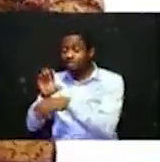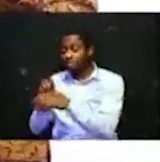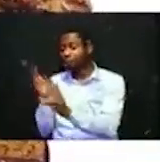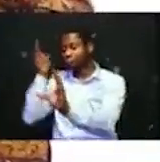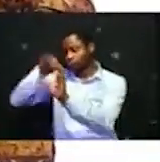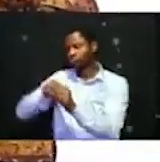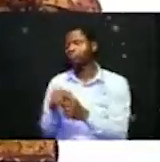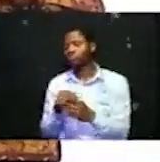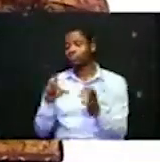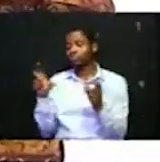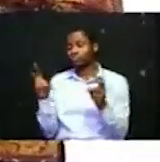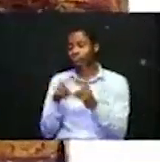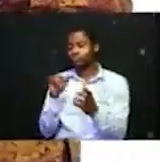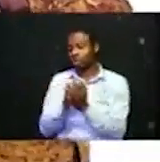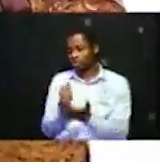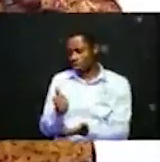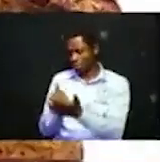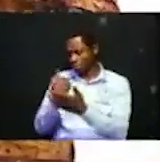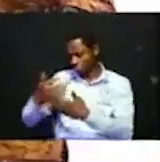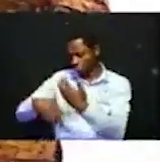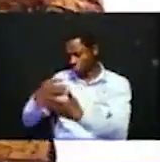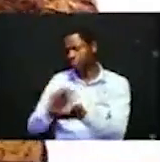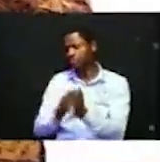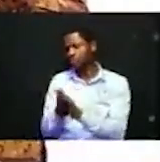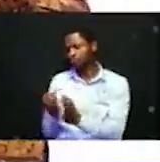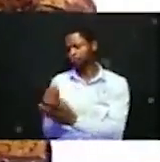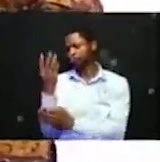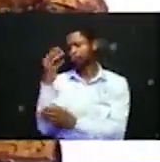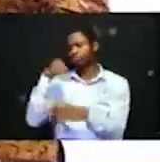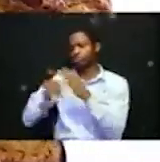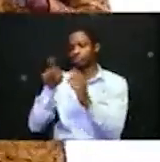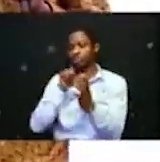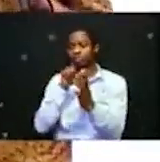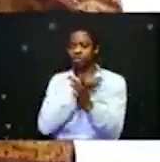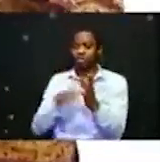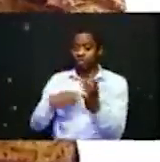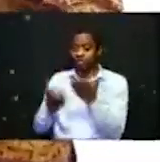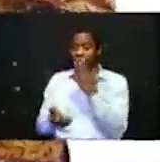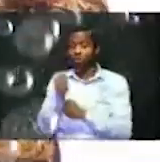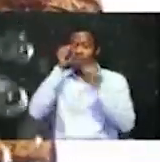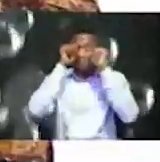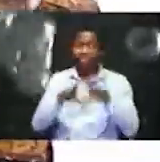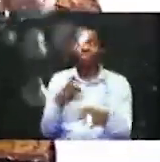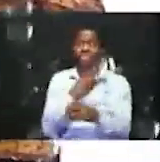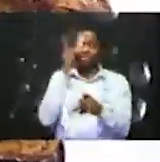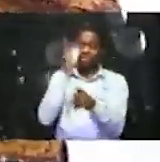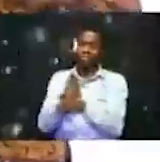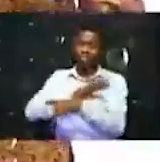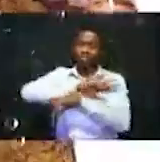they will help you grow in the Lord. May the Lord bless you, and may the Lord keep all of